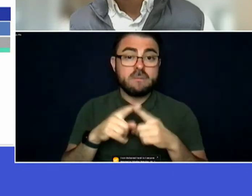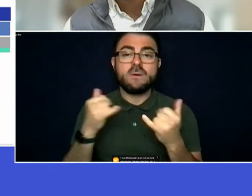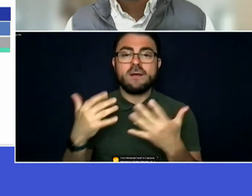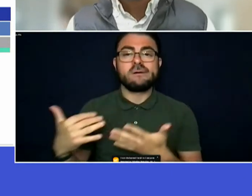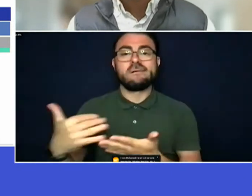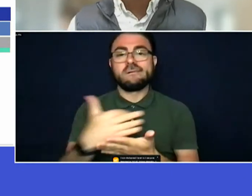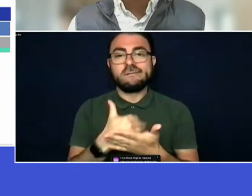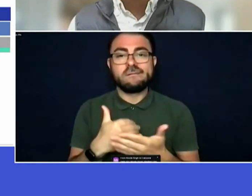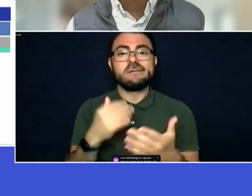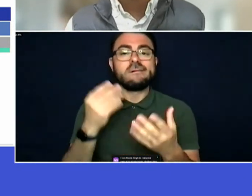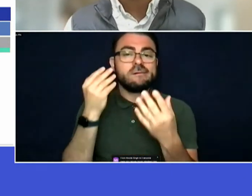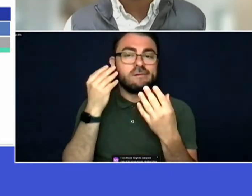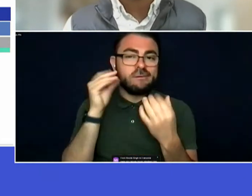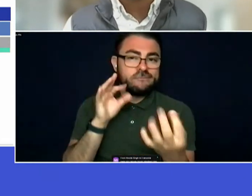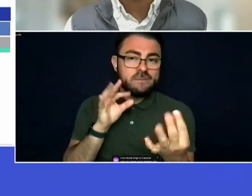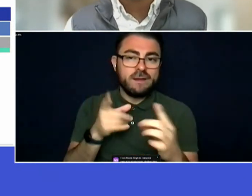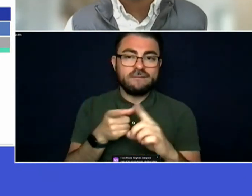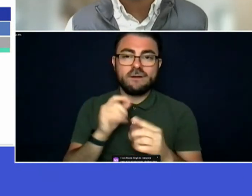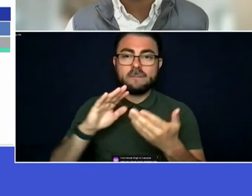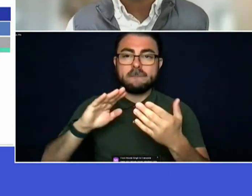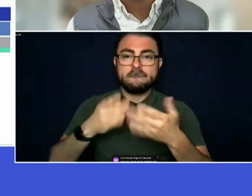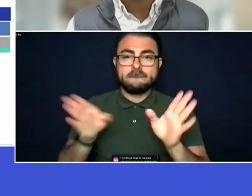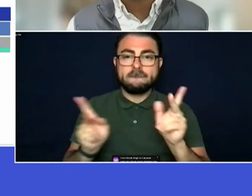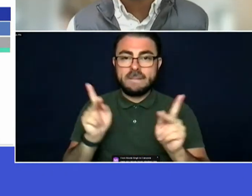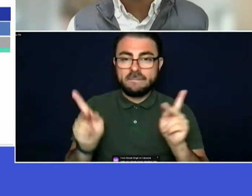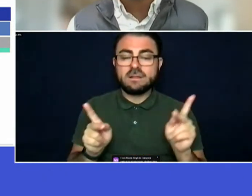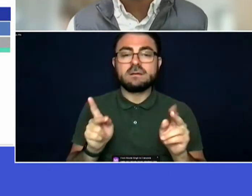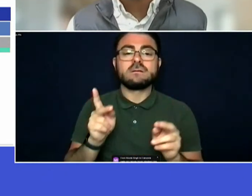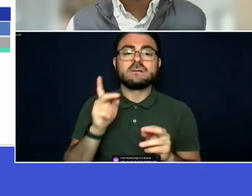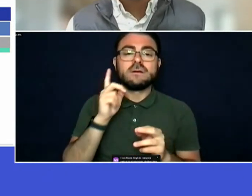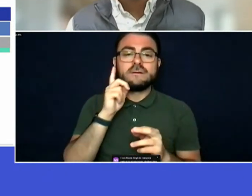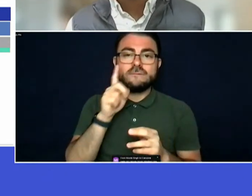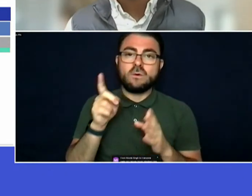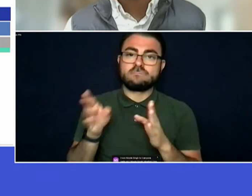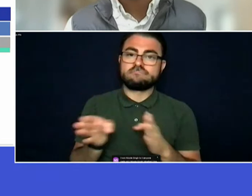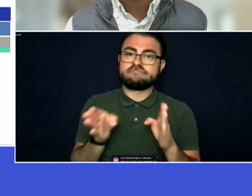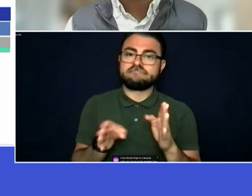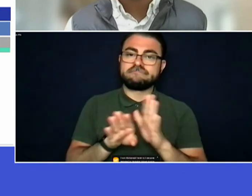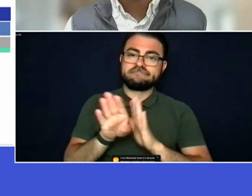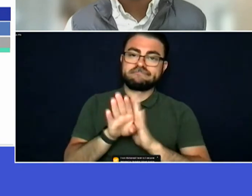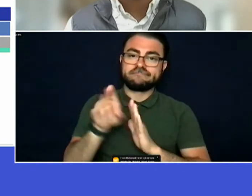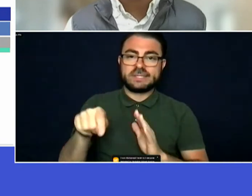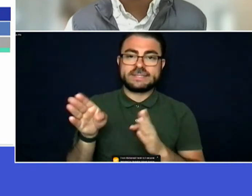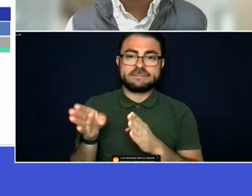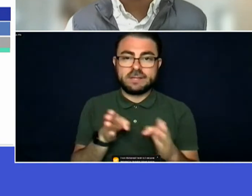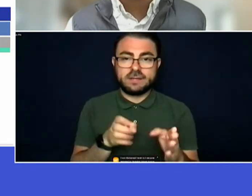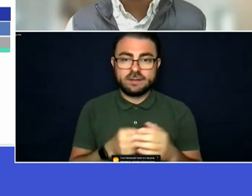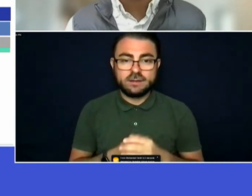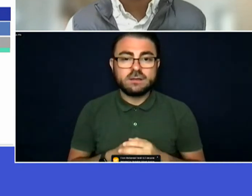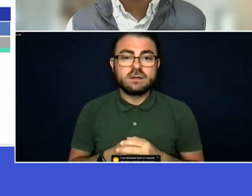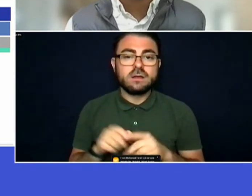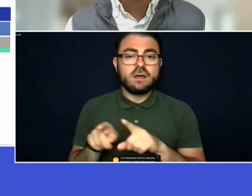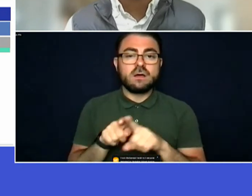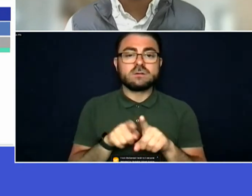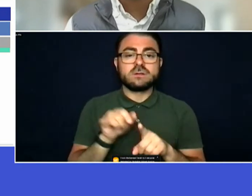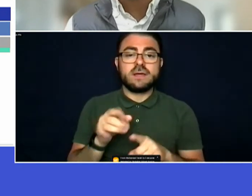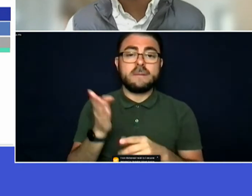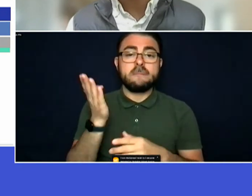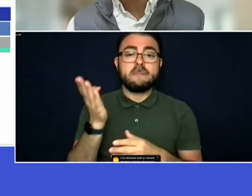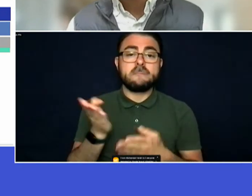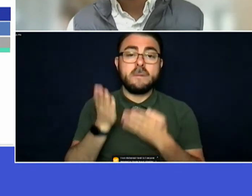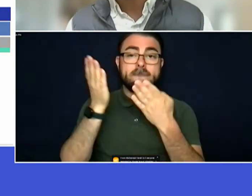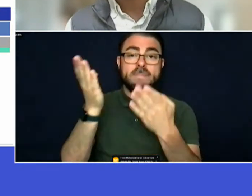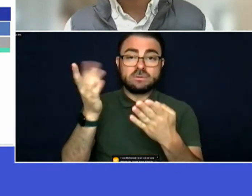of the plan before we turn around and move to making a proposal that we're bringing to the Portland Clean Energy Fund Committee for